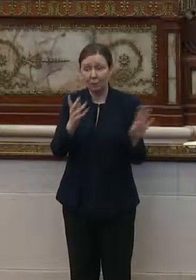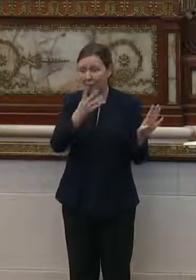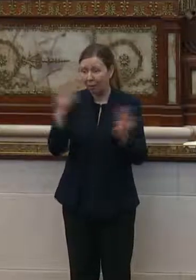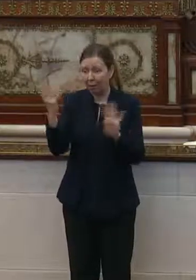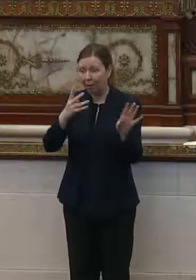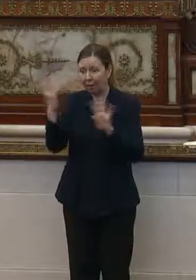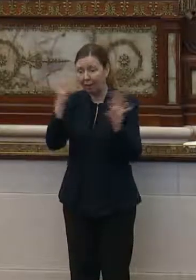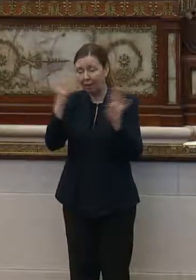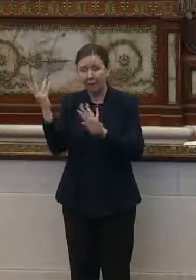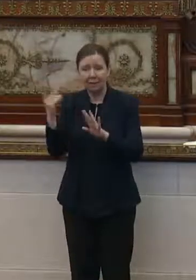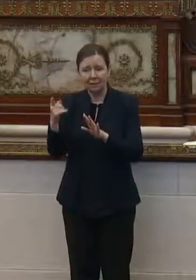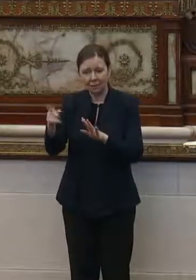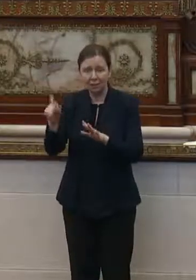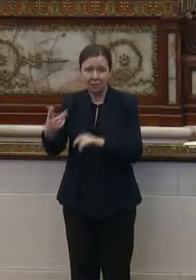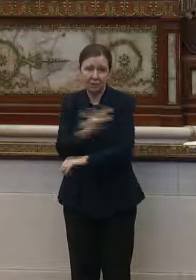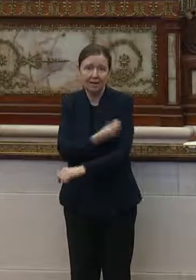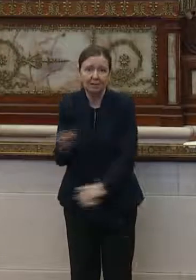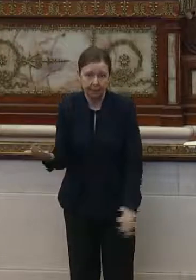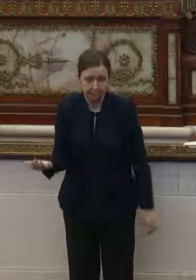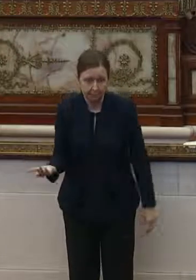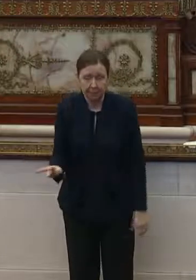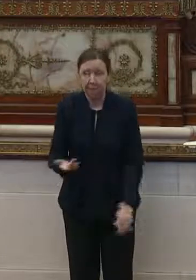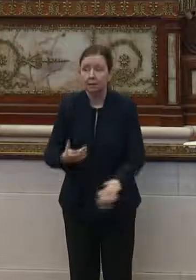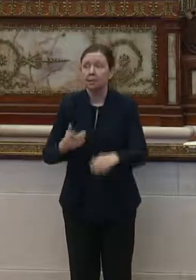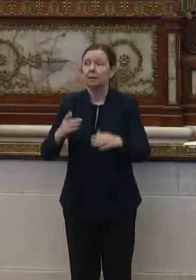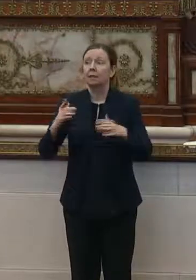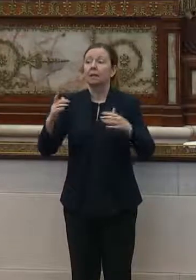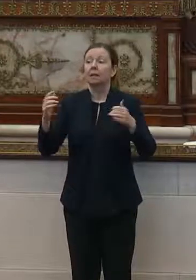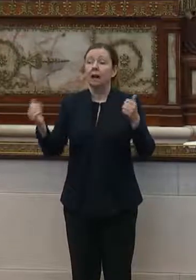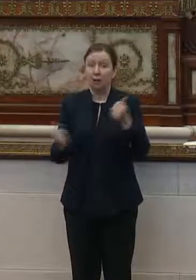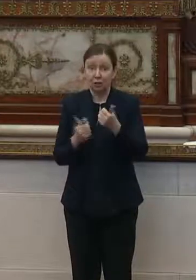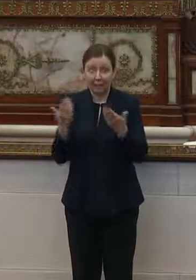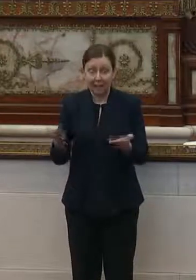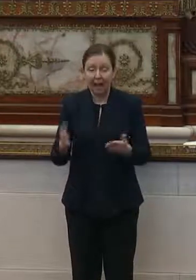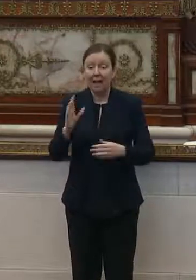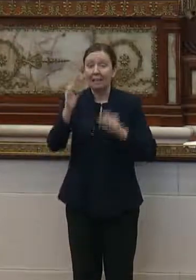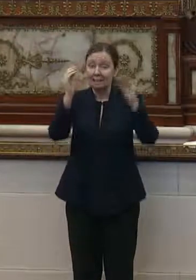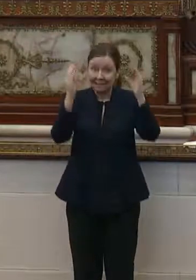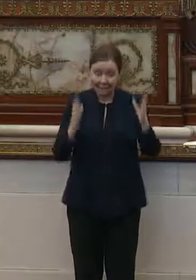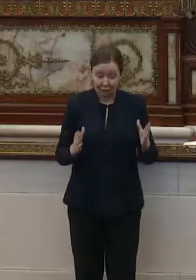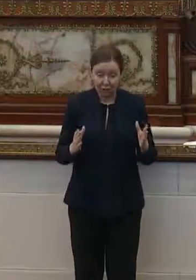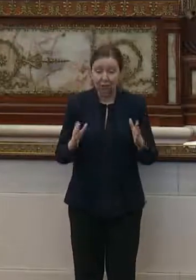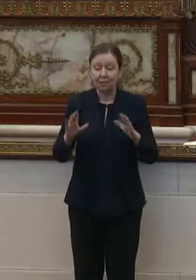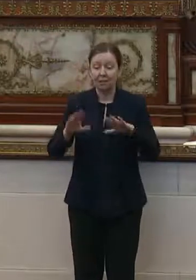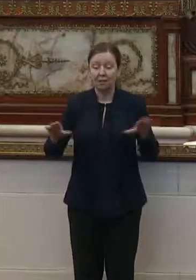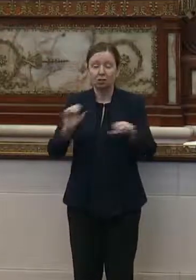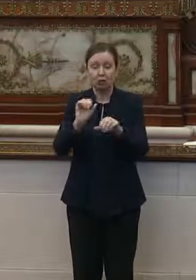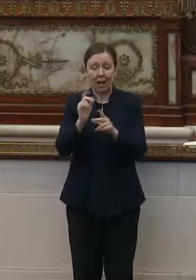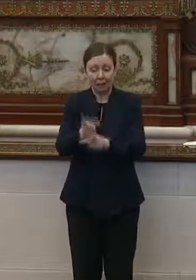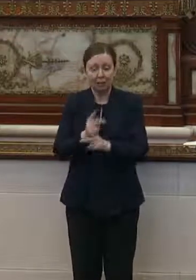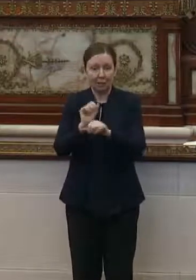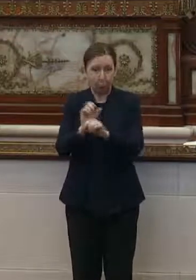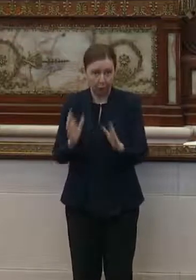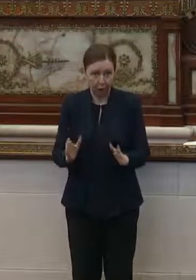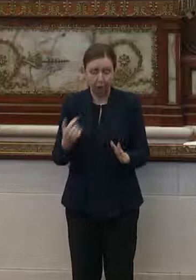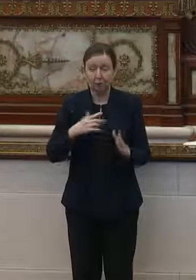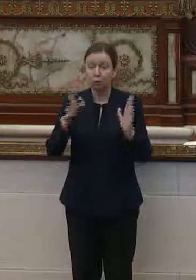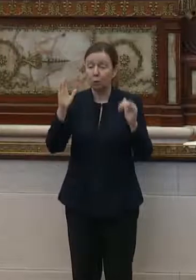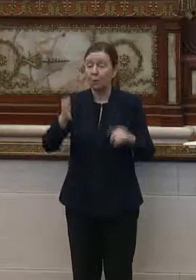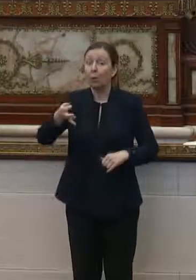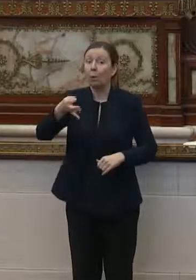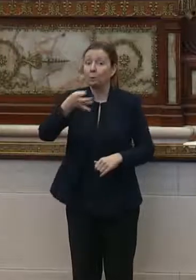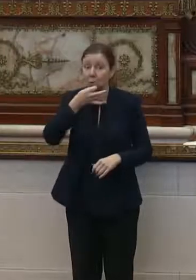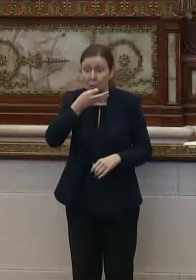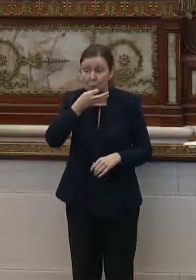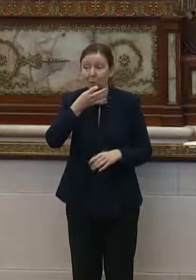Those people are important to be vaccinated. Underneath them are teachers and child care center workers. So we hope soon